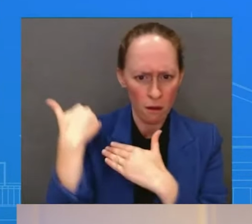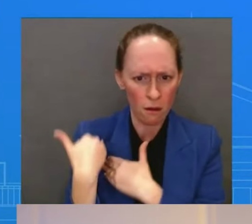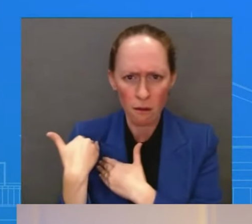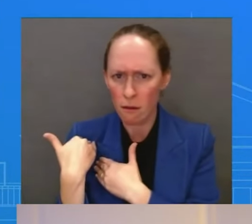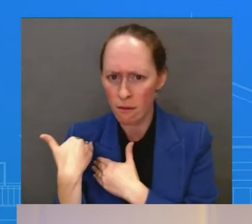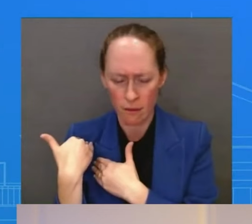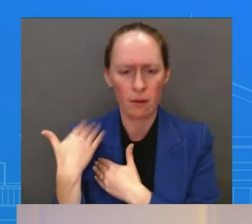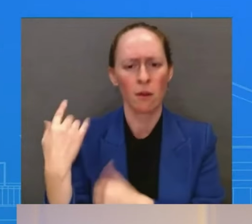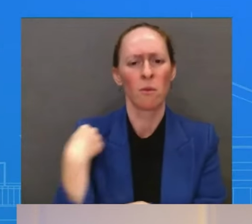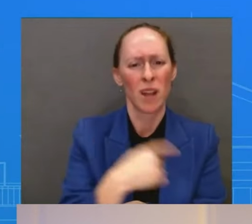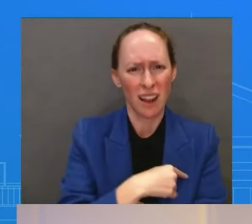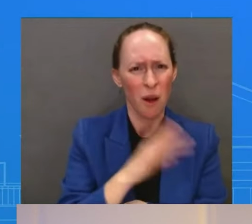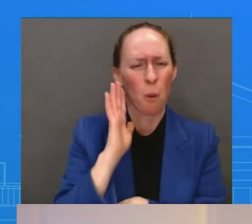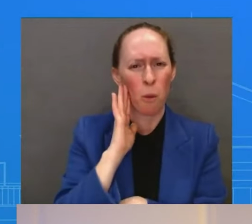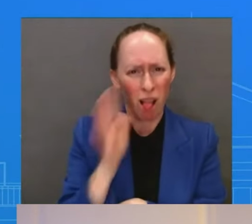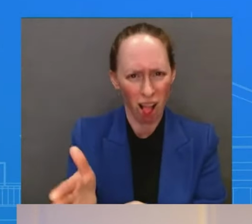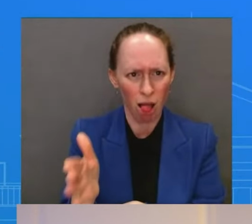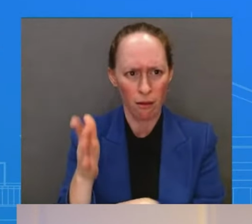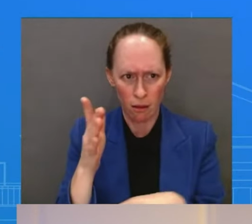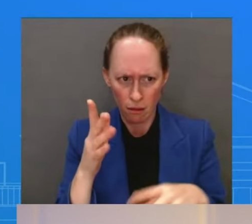with local law enforcement,